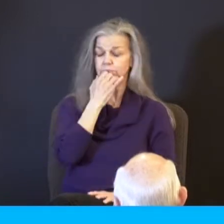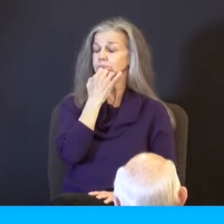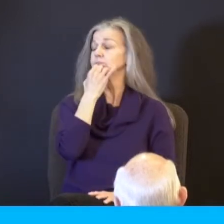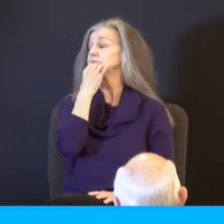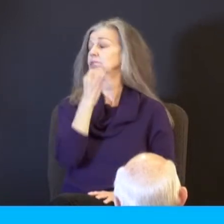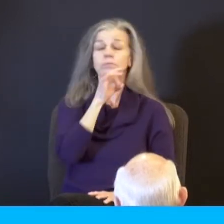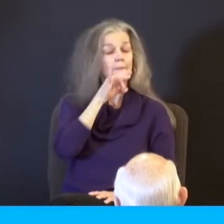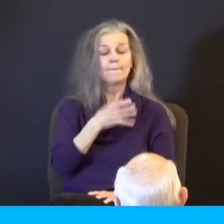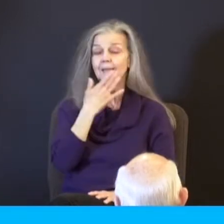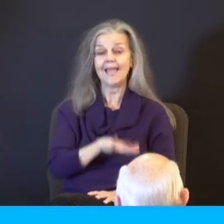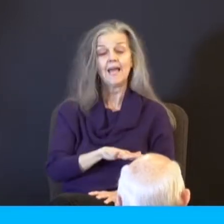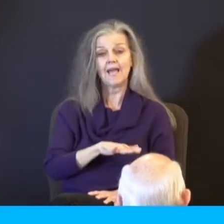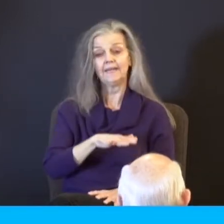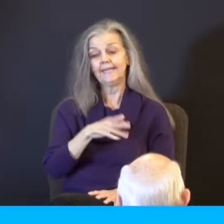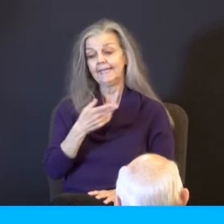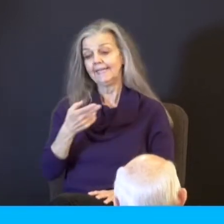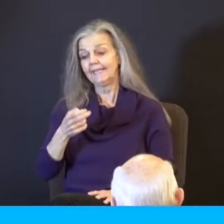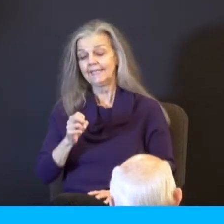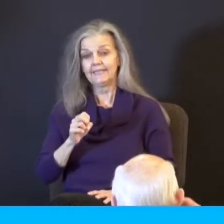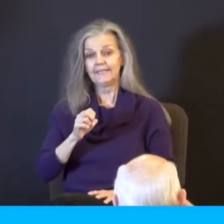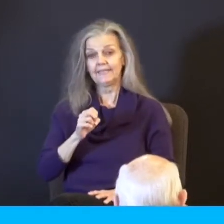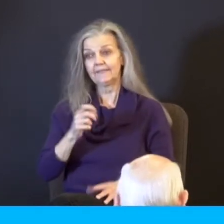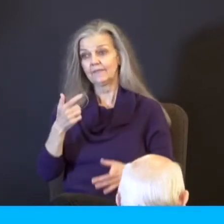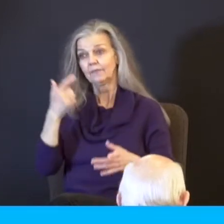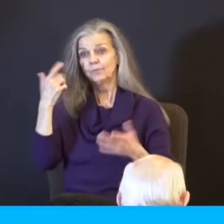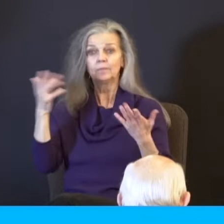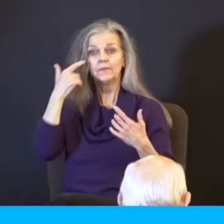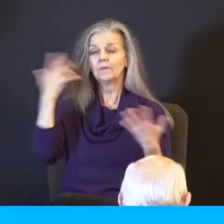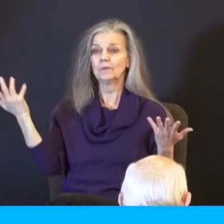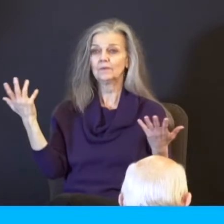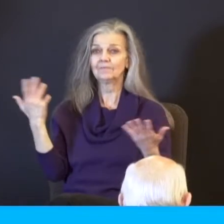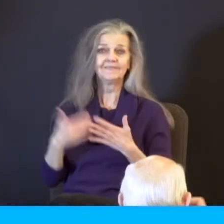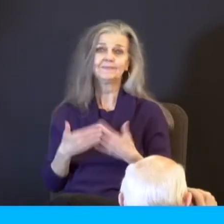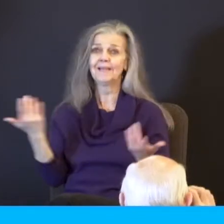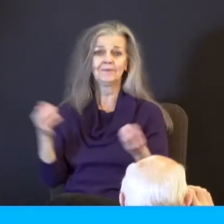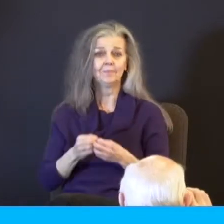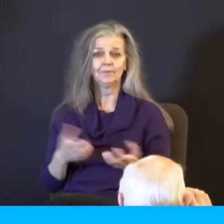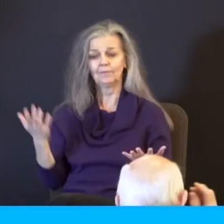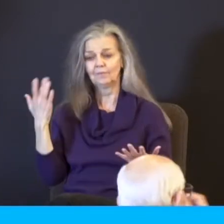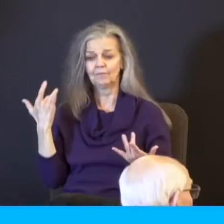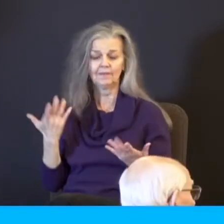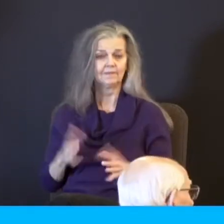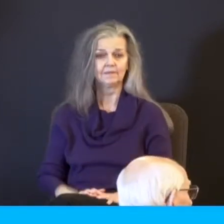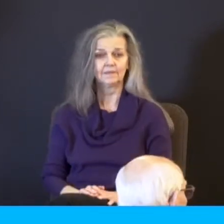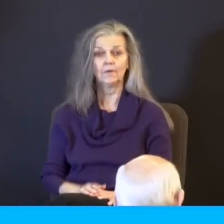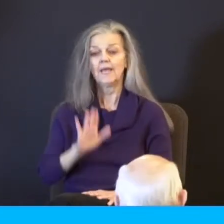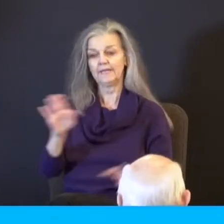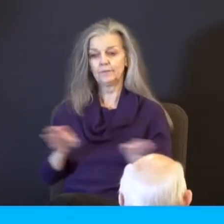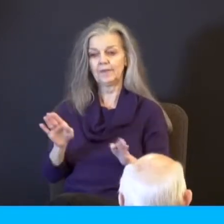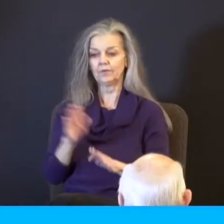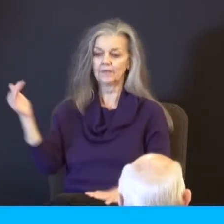sin, he's sort of reached the point of like, what's it matter? And you watch his behavior sort of careen off, as we'll